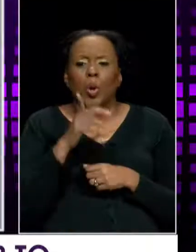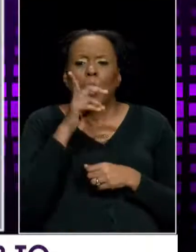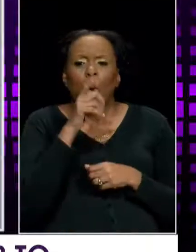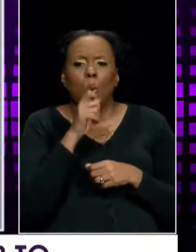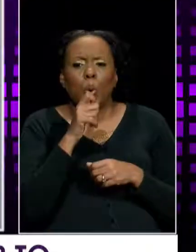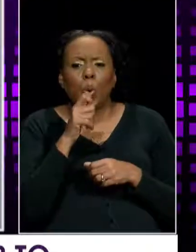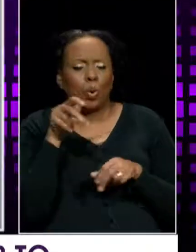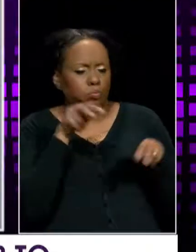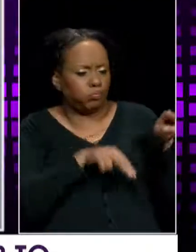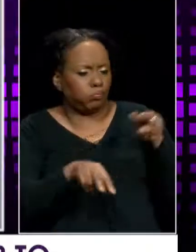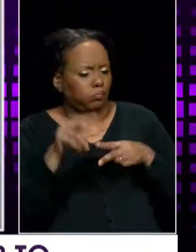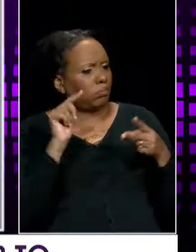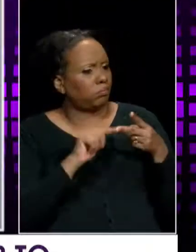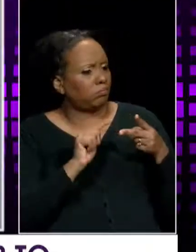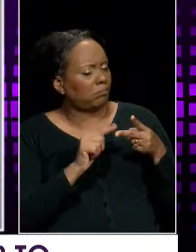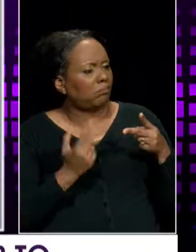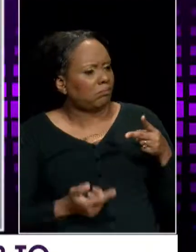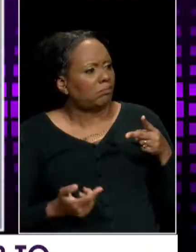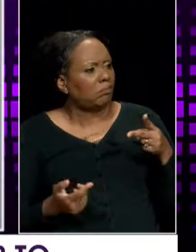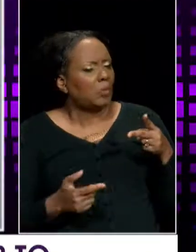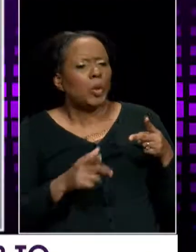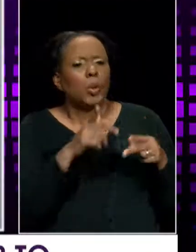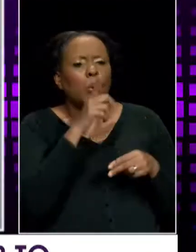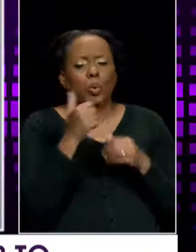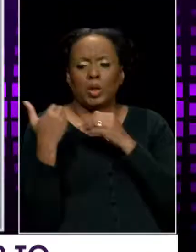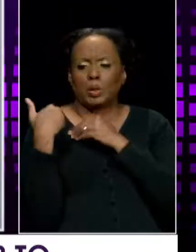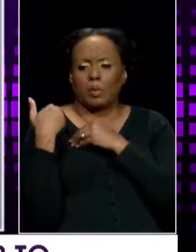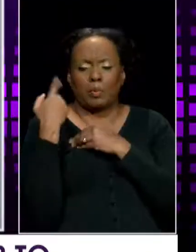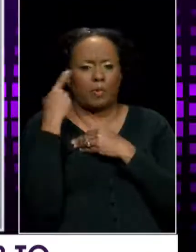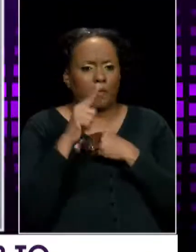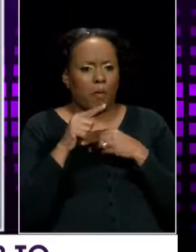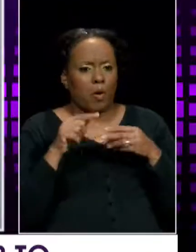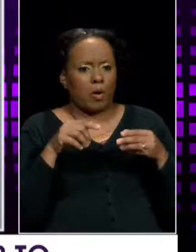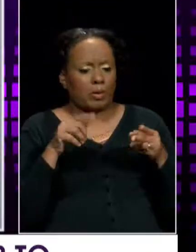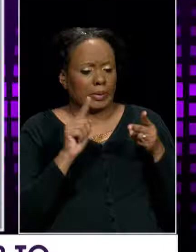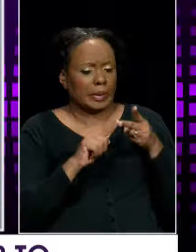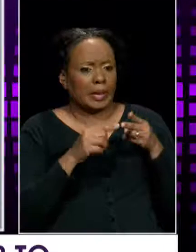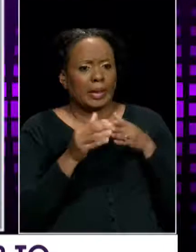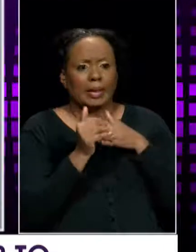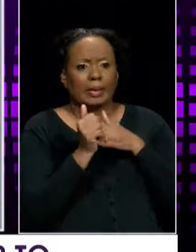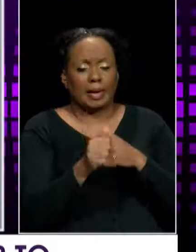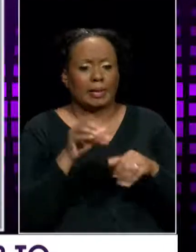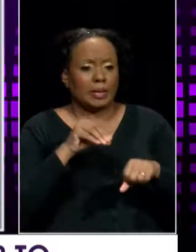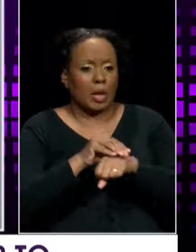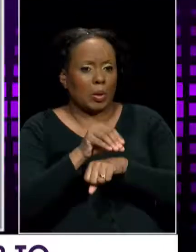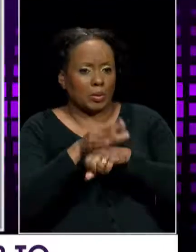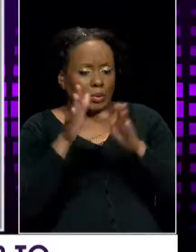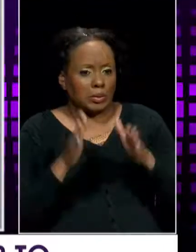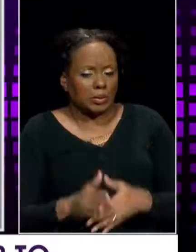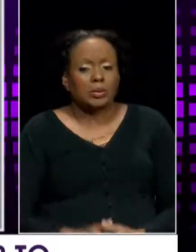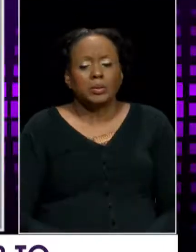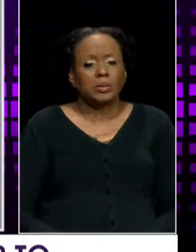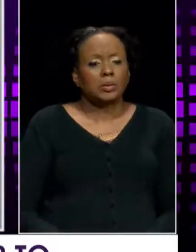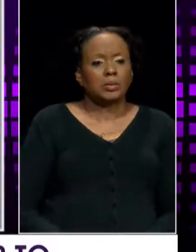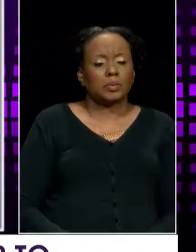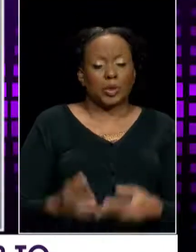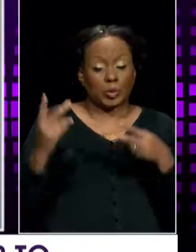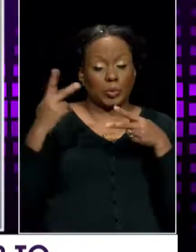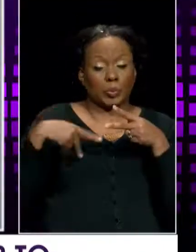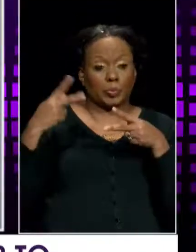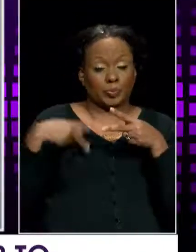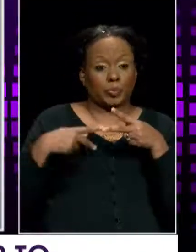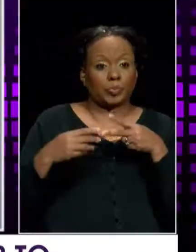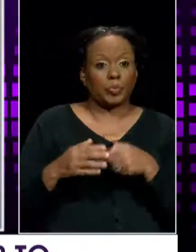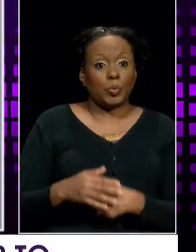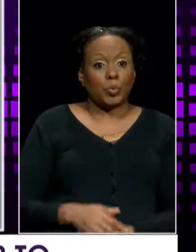How many children are they seeing? So that is one question that really stuck out to me. Like, why are you in